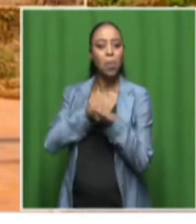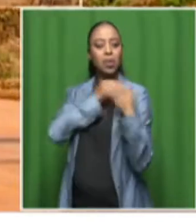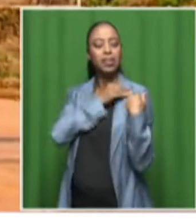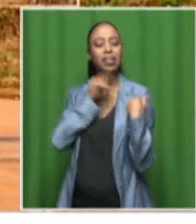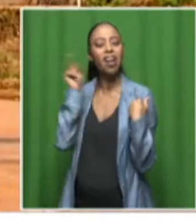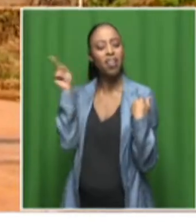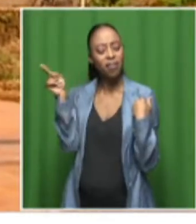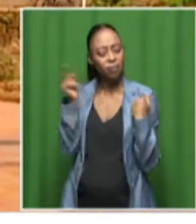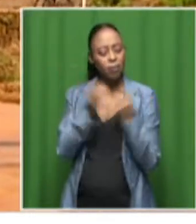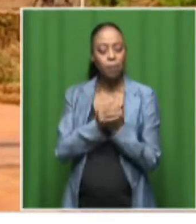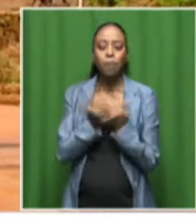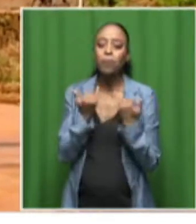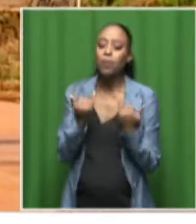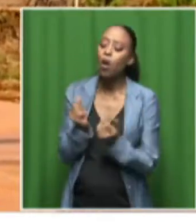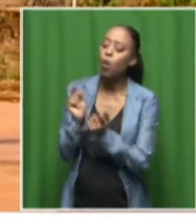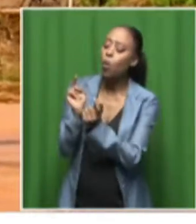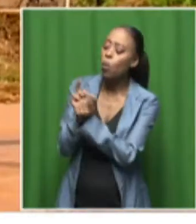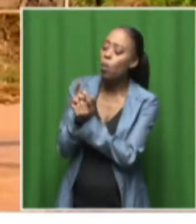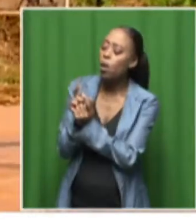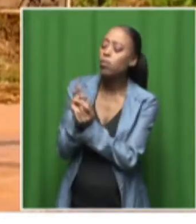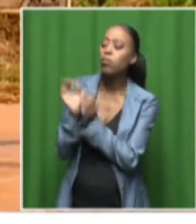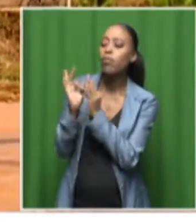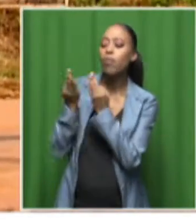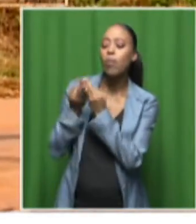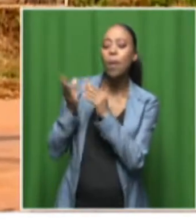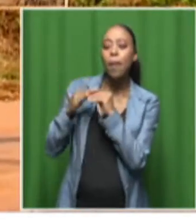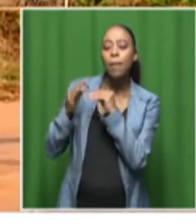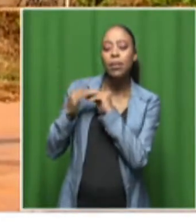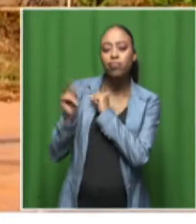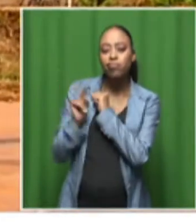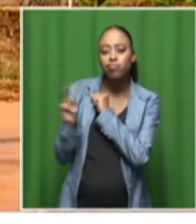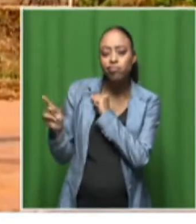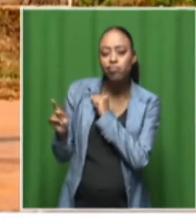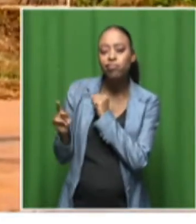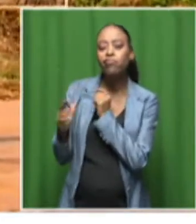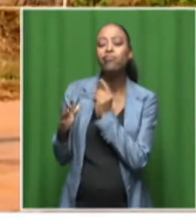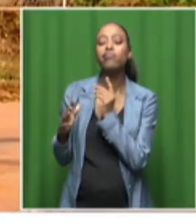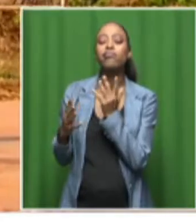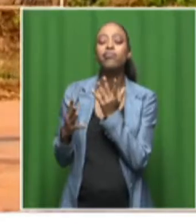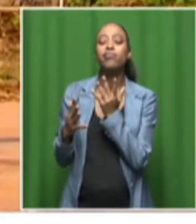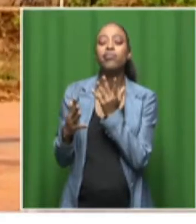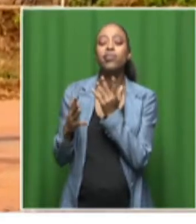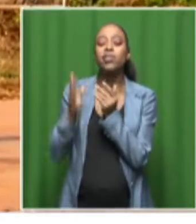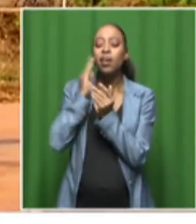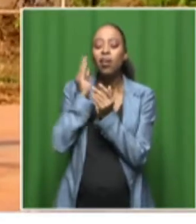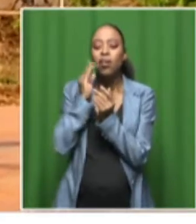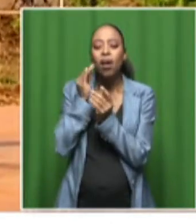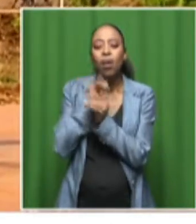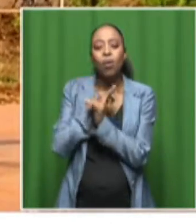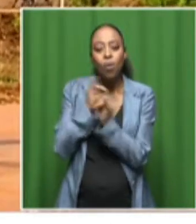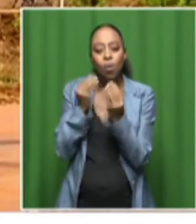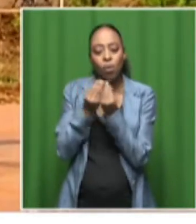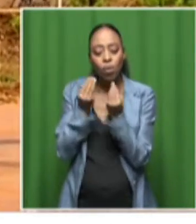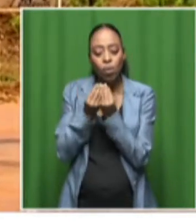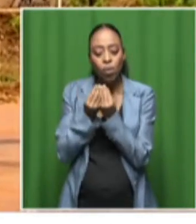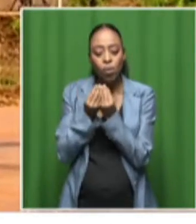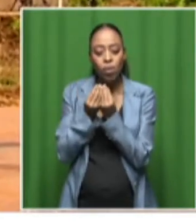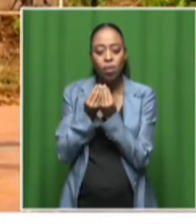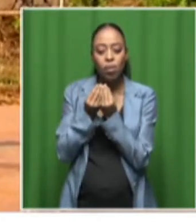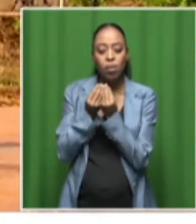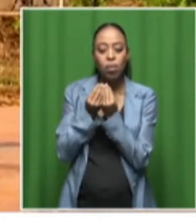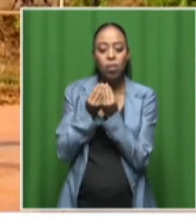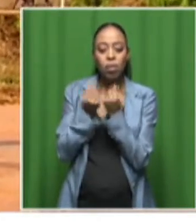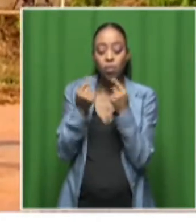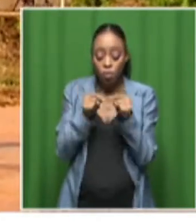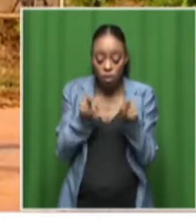environment. So we're going to meet a couple of these families that have traversed some of the hardest terrain to get here in their